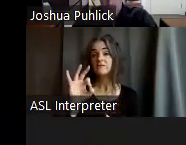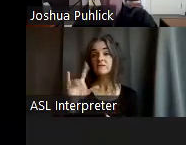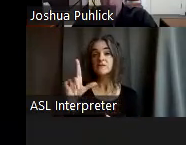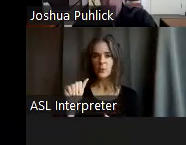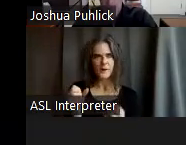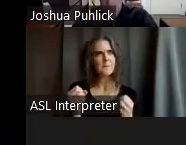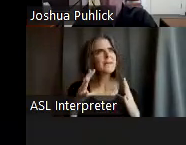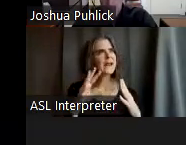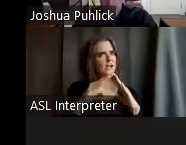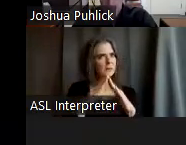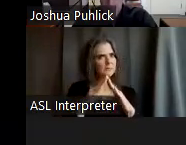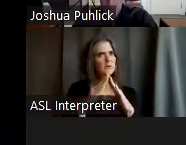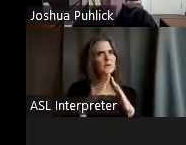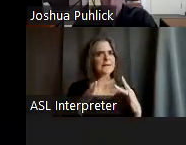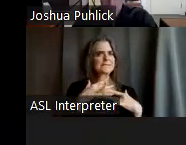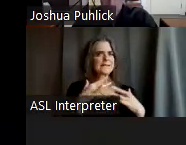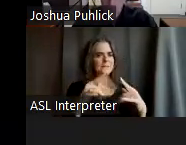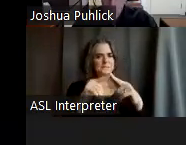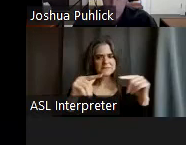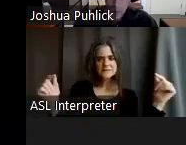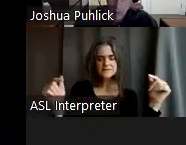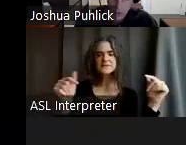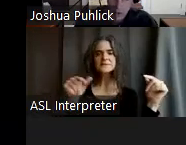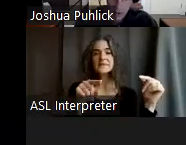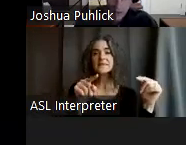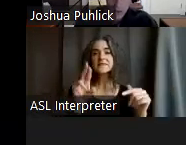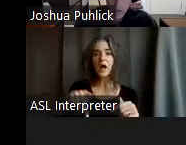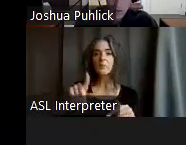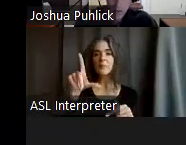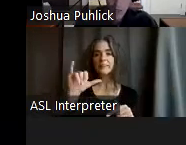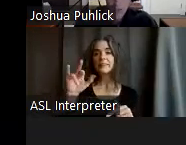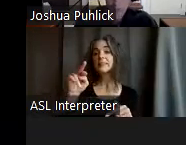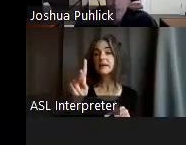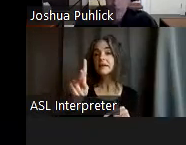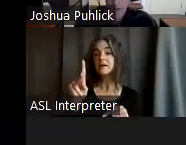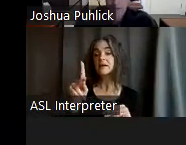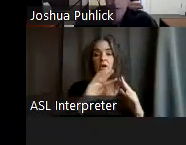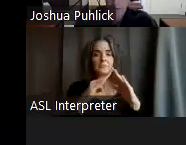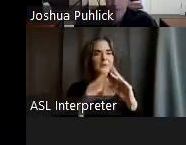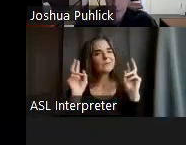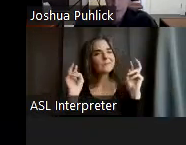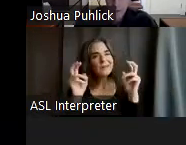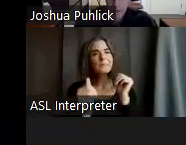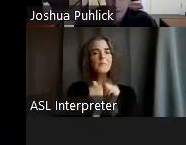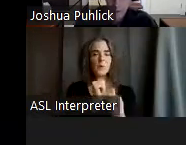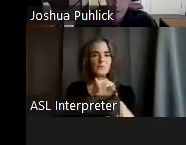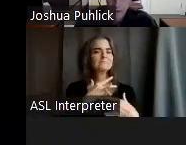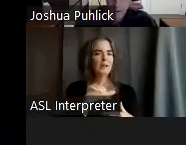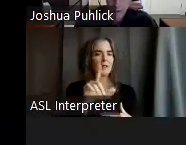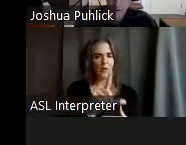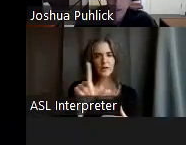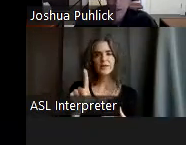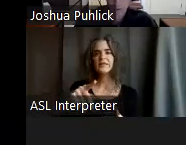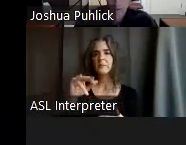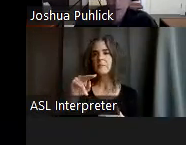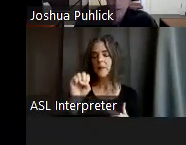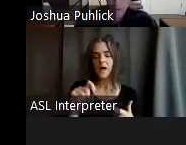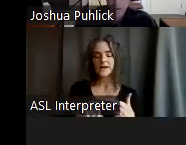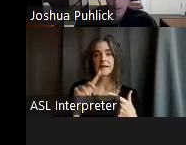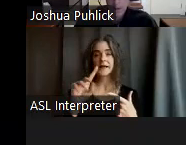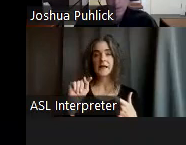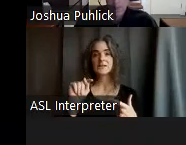types. This happens to be an upland community dominated by longleaf pine and turkey